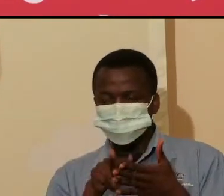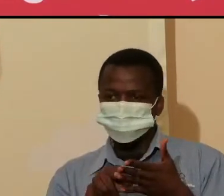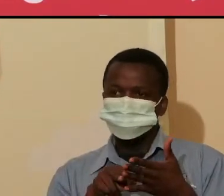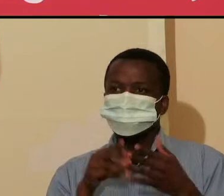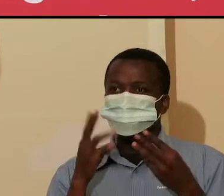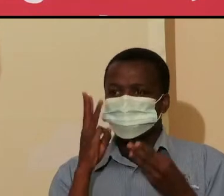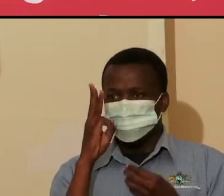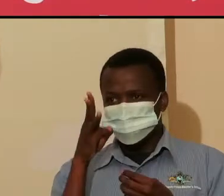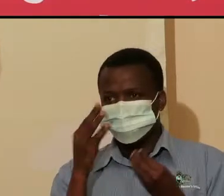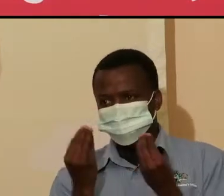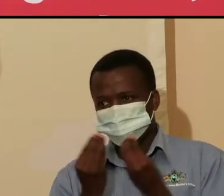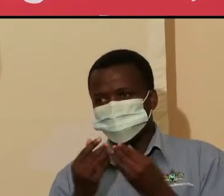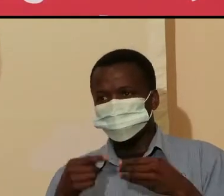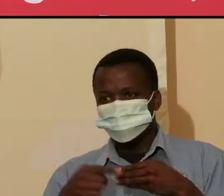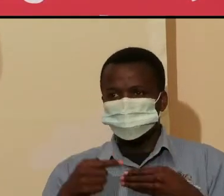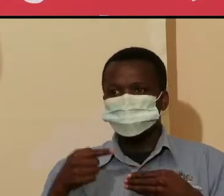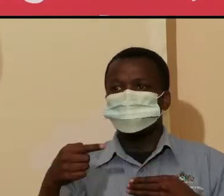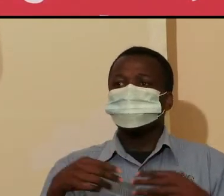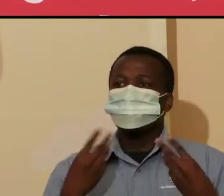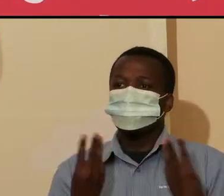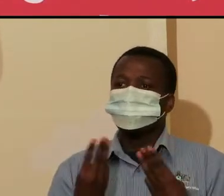through our program.